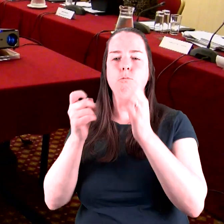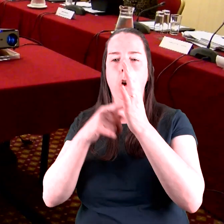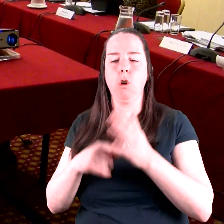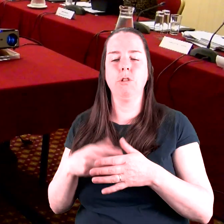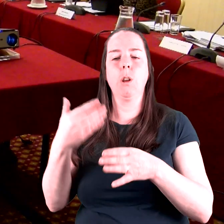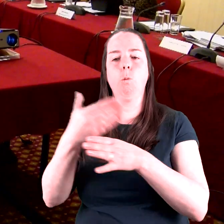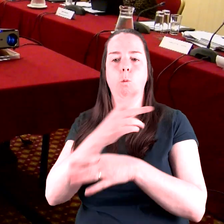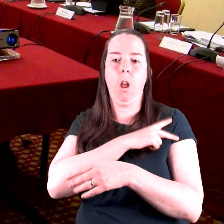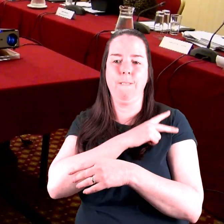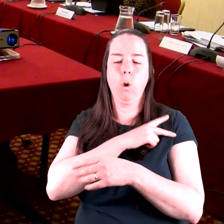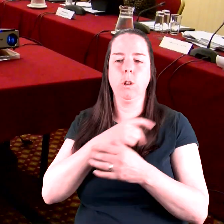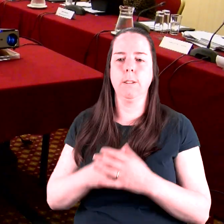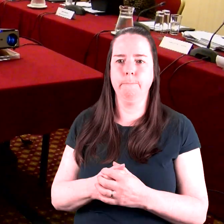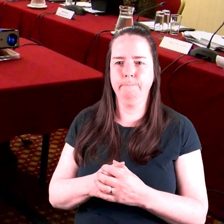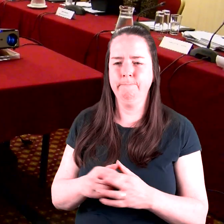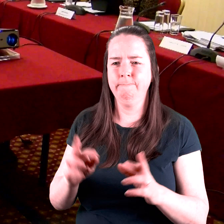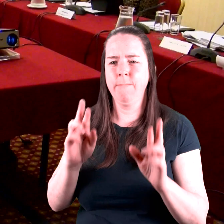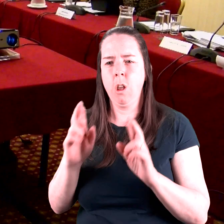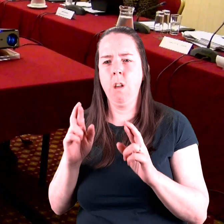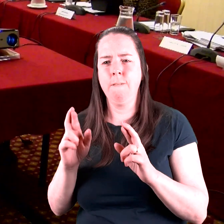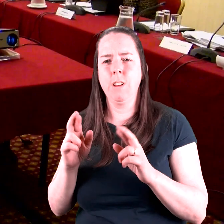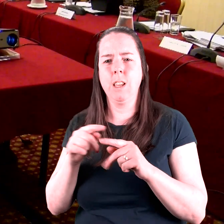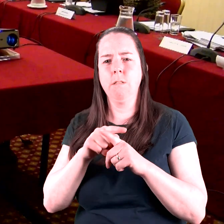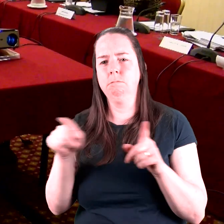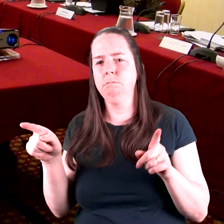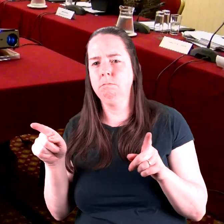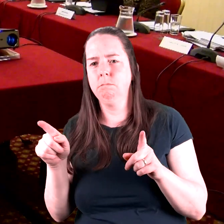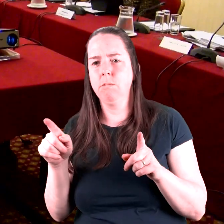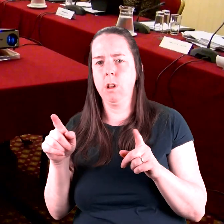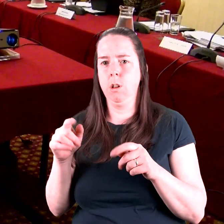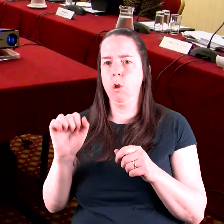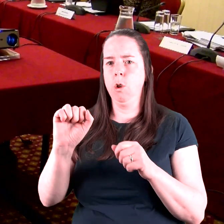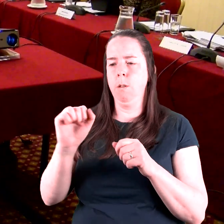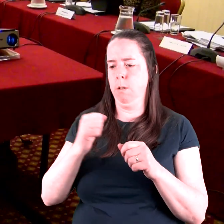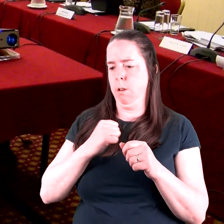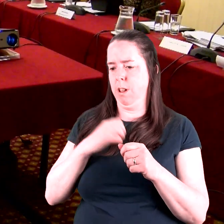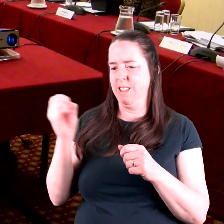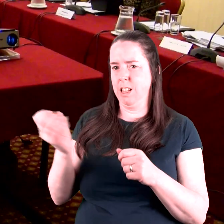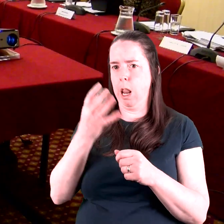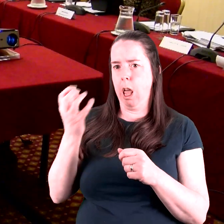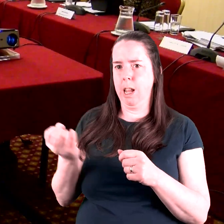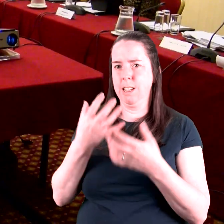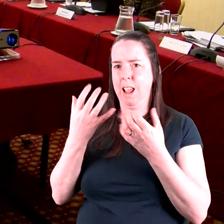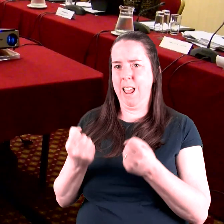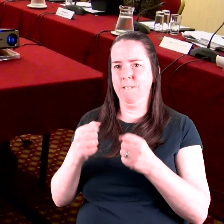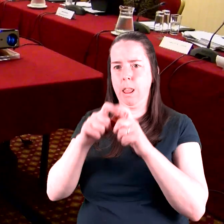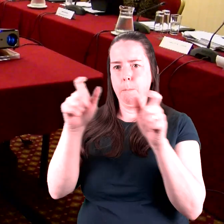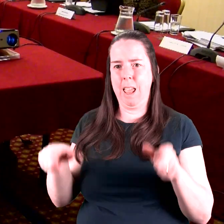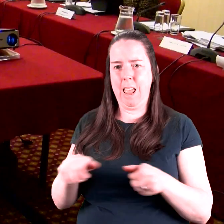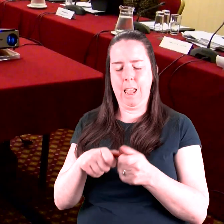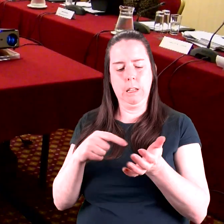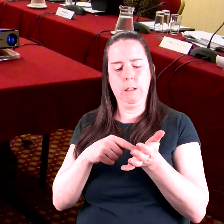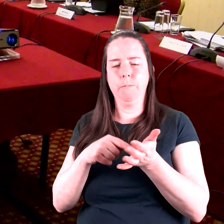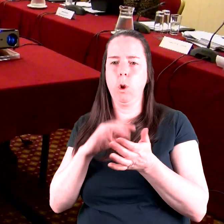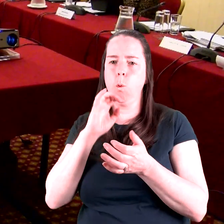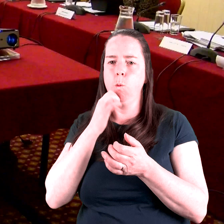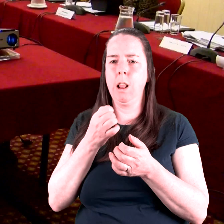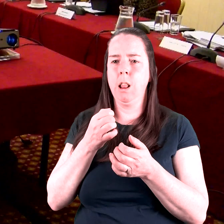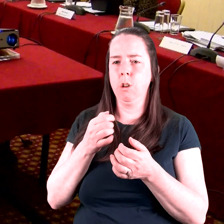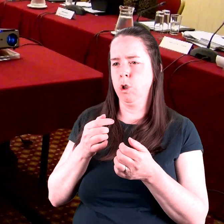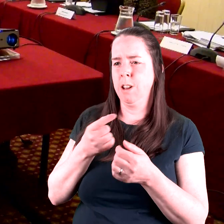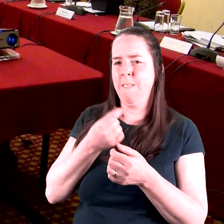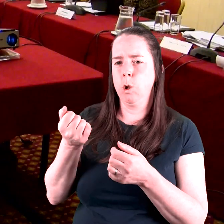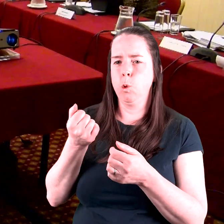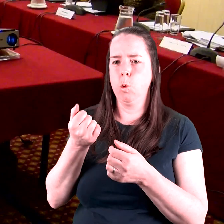and the priority on workforce. Hopefully you've got my slides in your pack, and I'll just pull